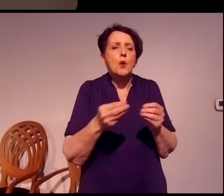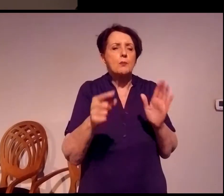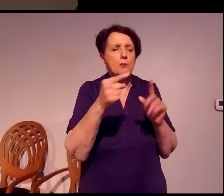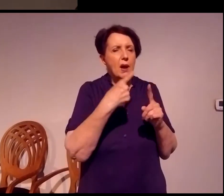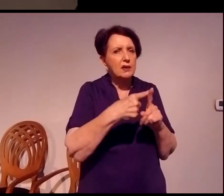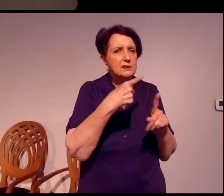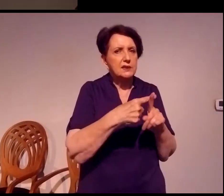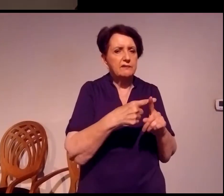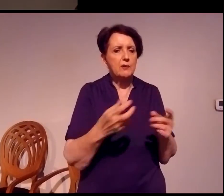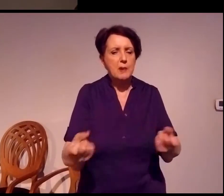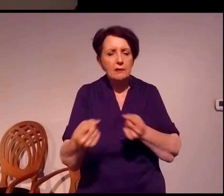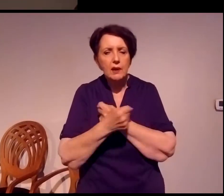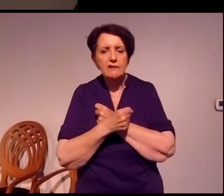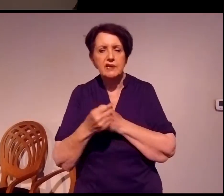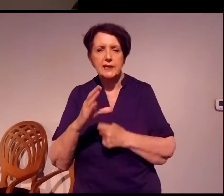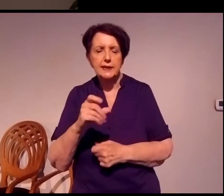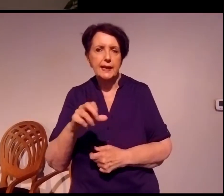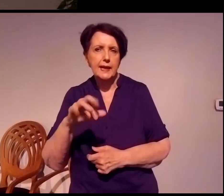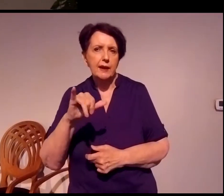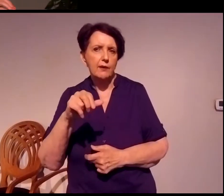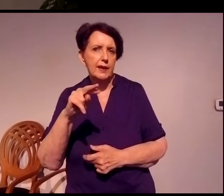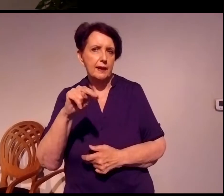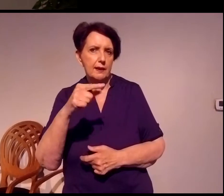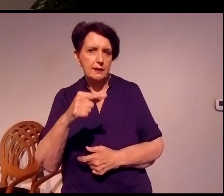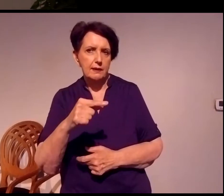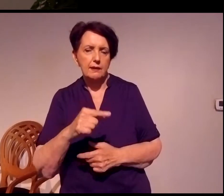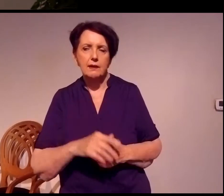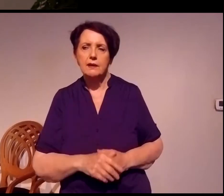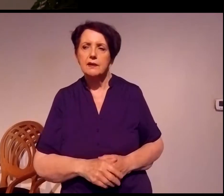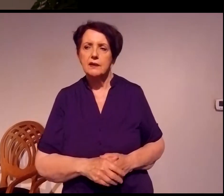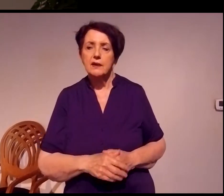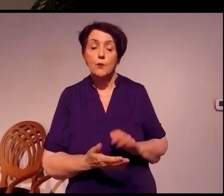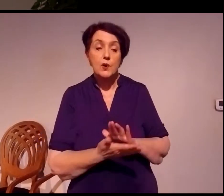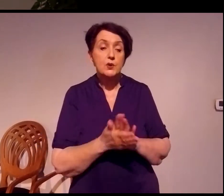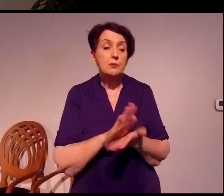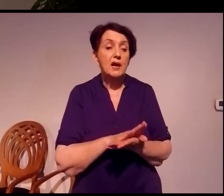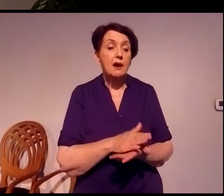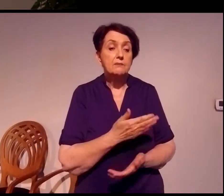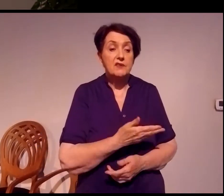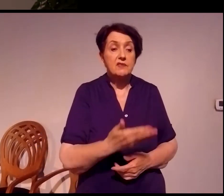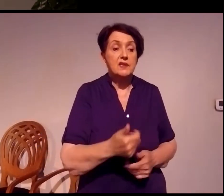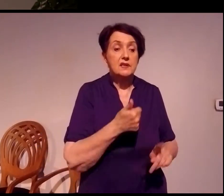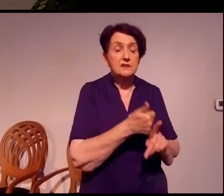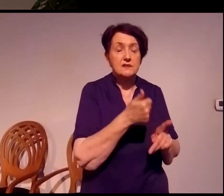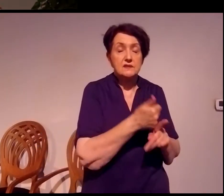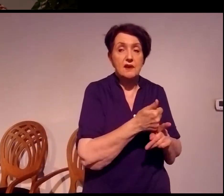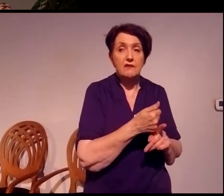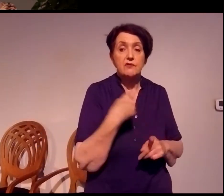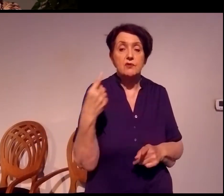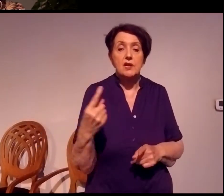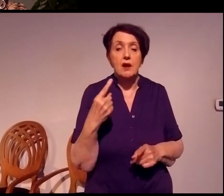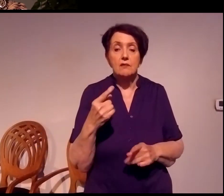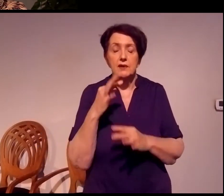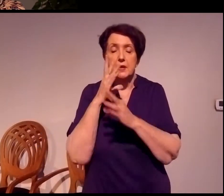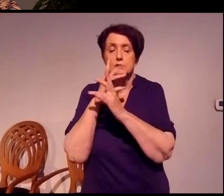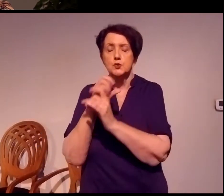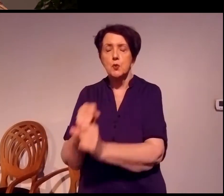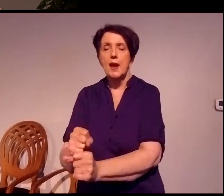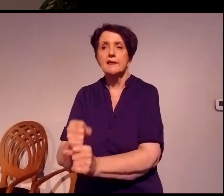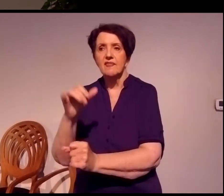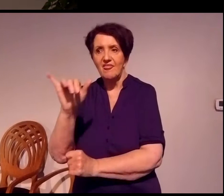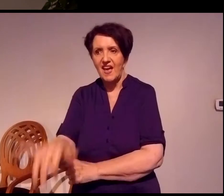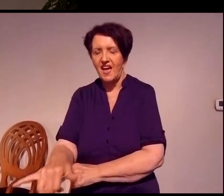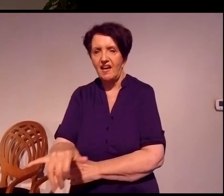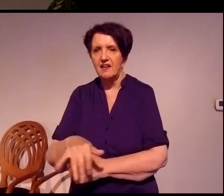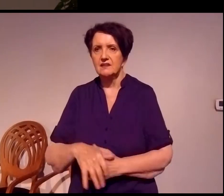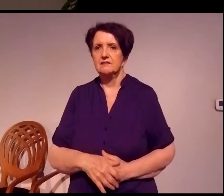and caring. When you become the thing itself, you can only attract that